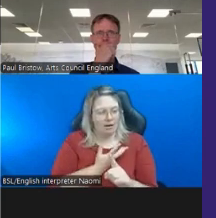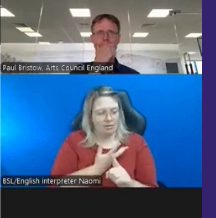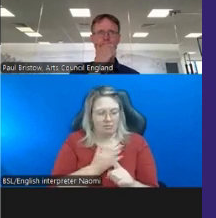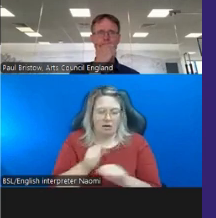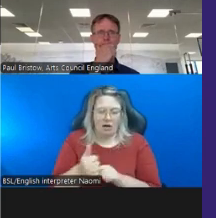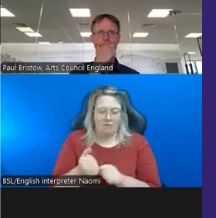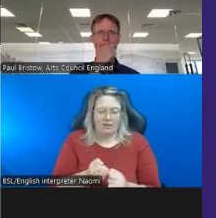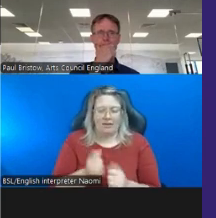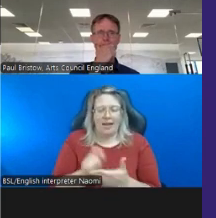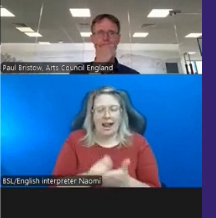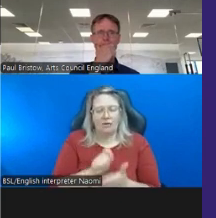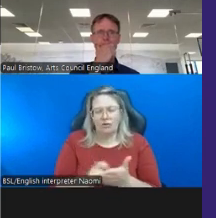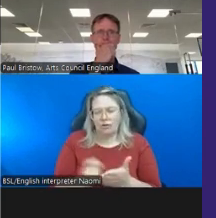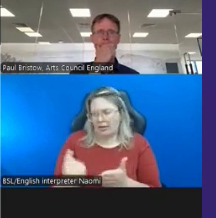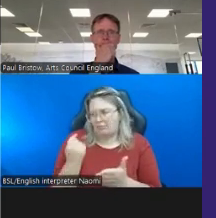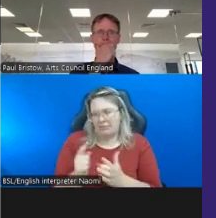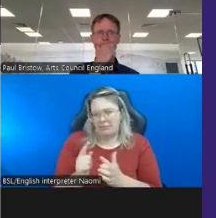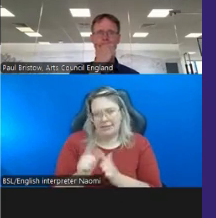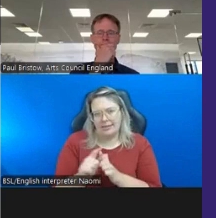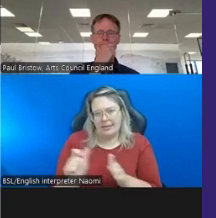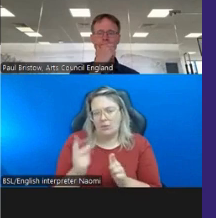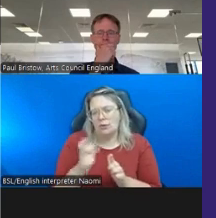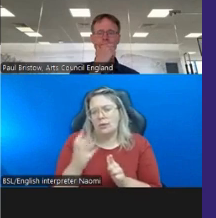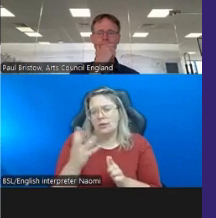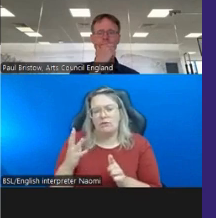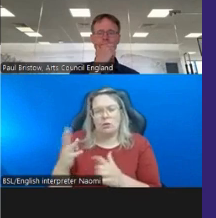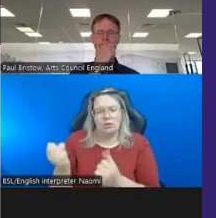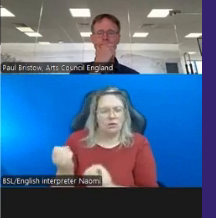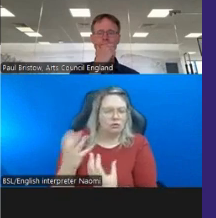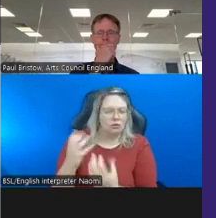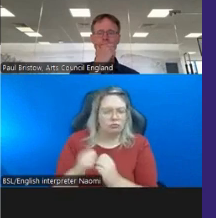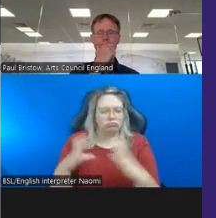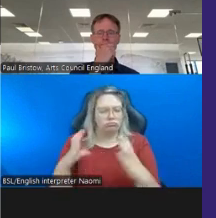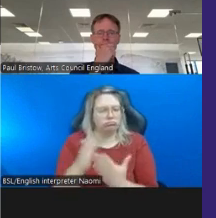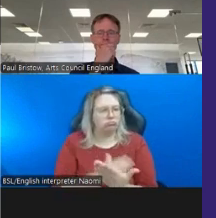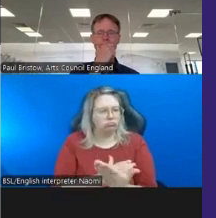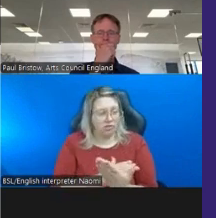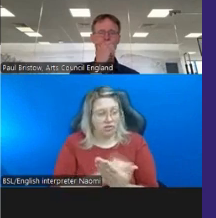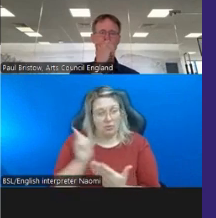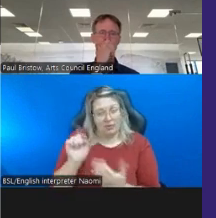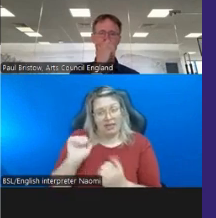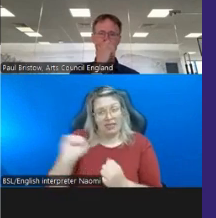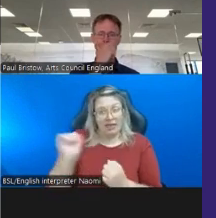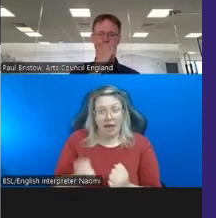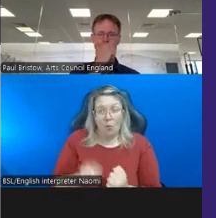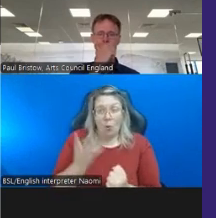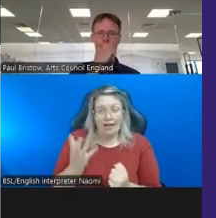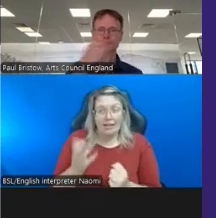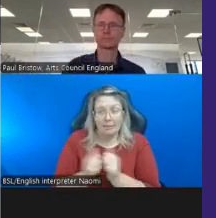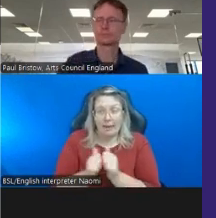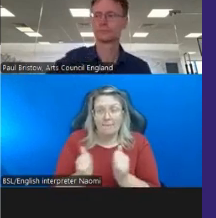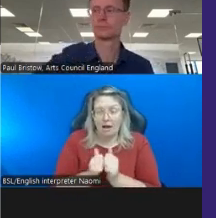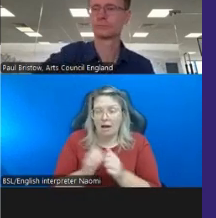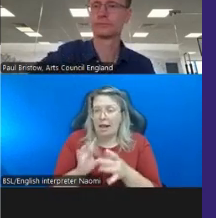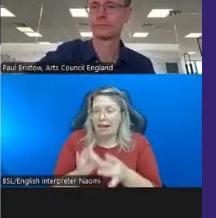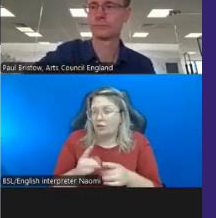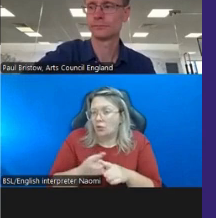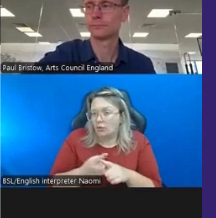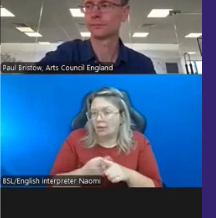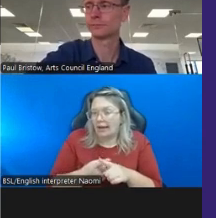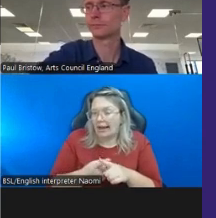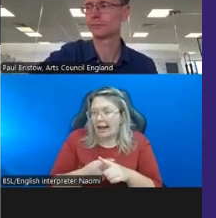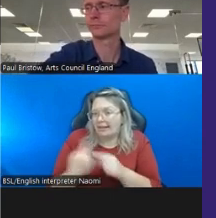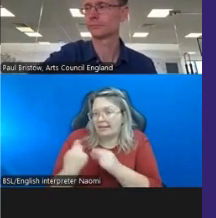post-election back in December in 2024. So they published their white paper on English devolution, which essentially set out